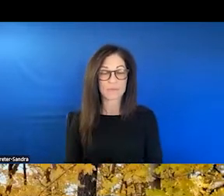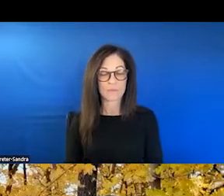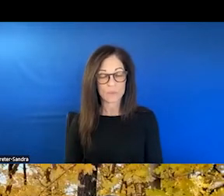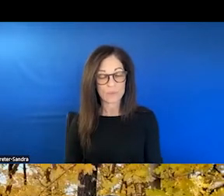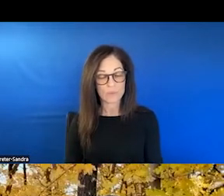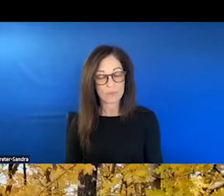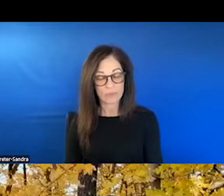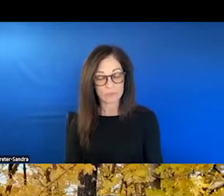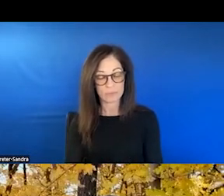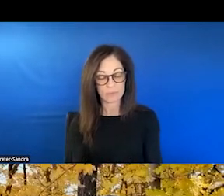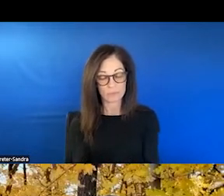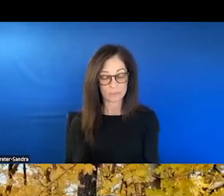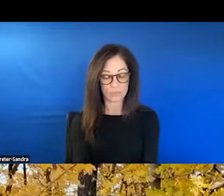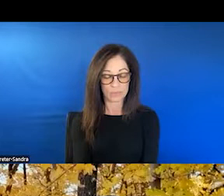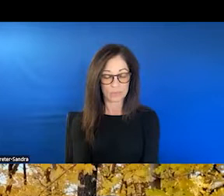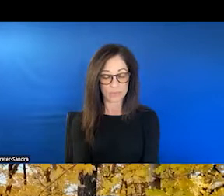please.